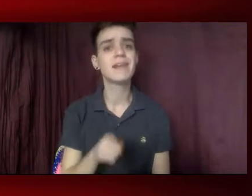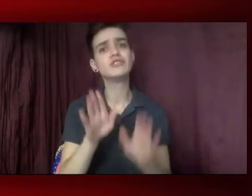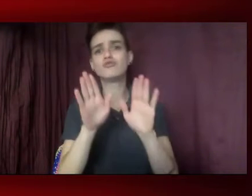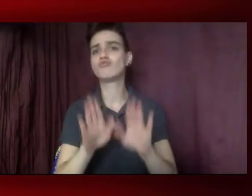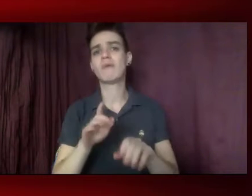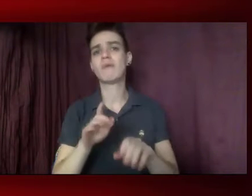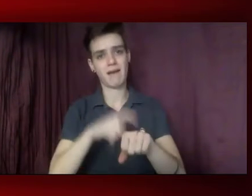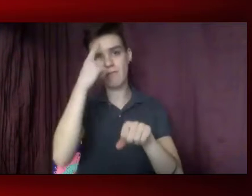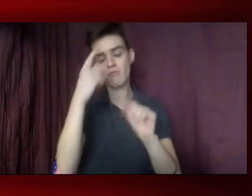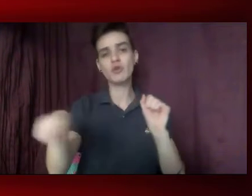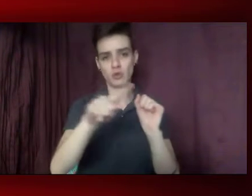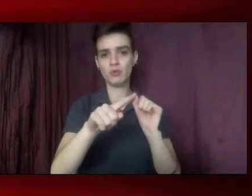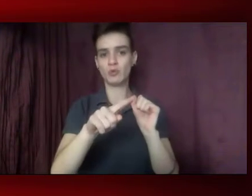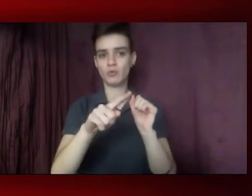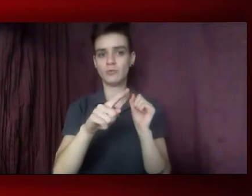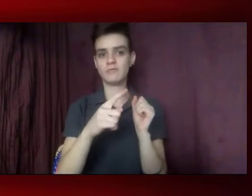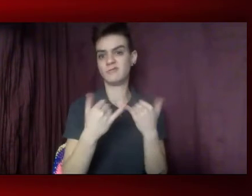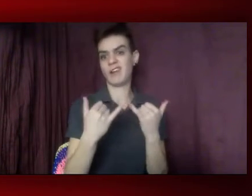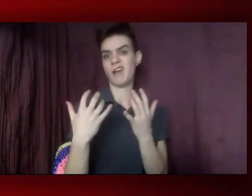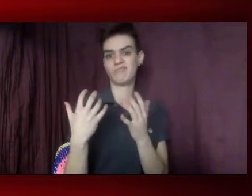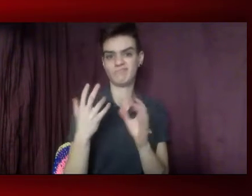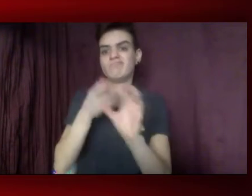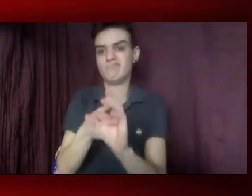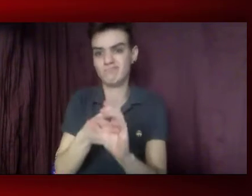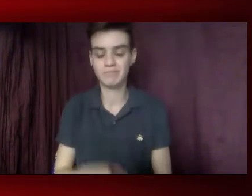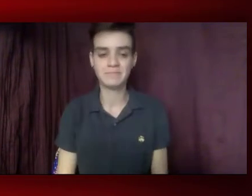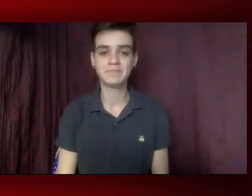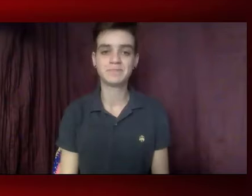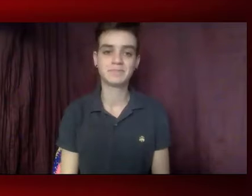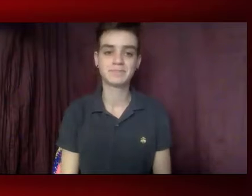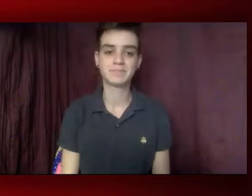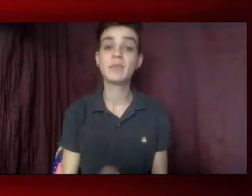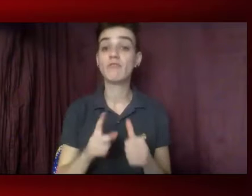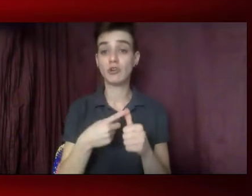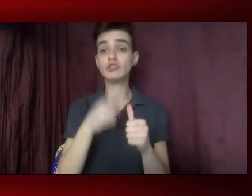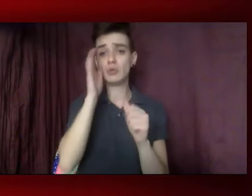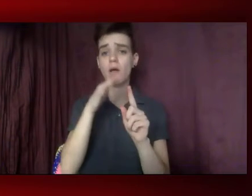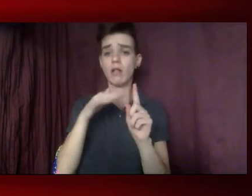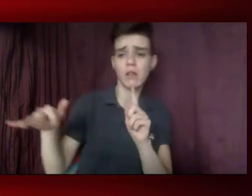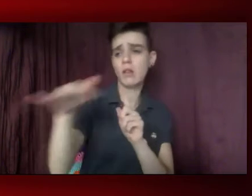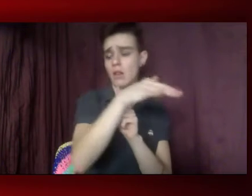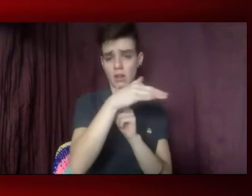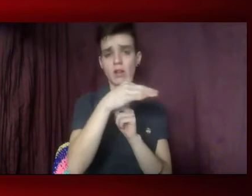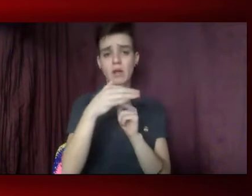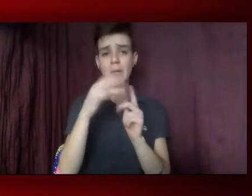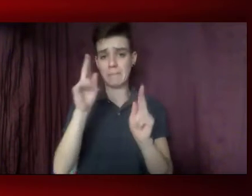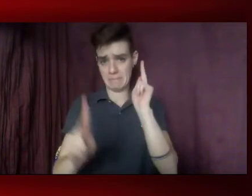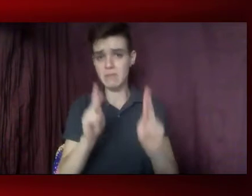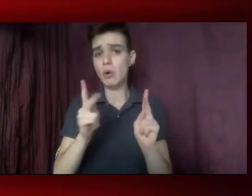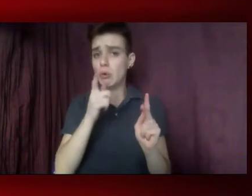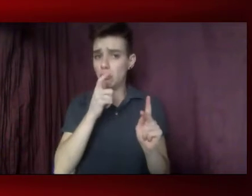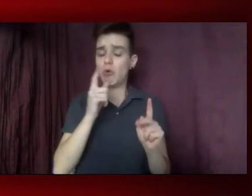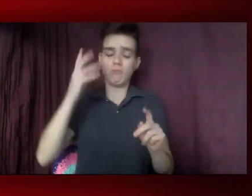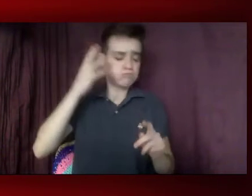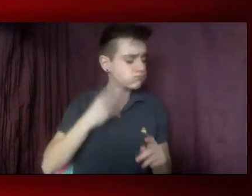have started doing it. So first of all, you're going to be surrounded by experienced, dedicated